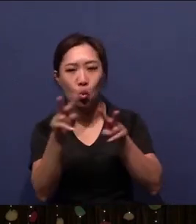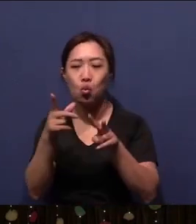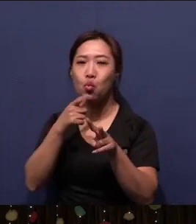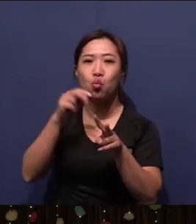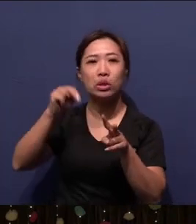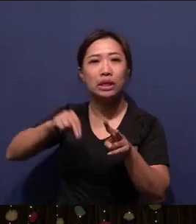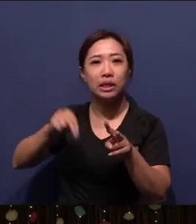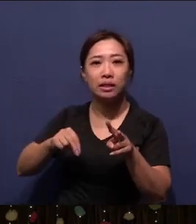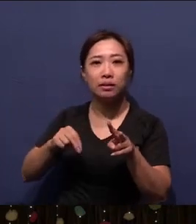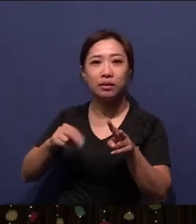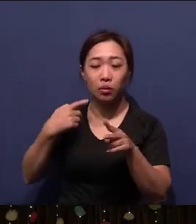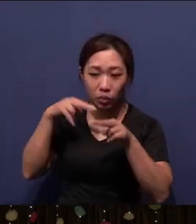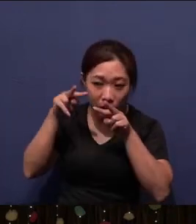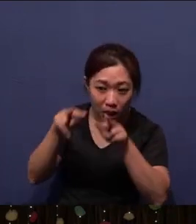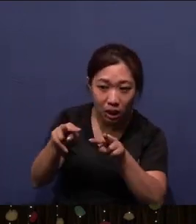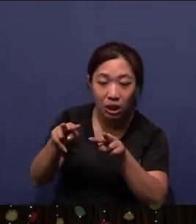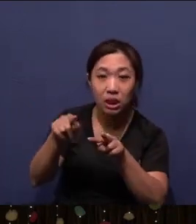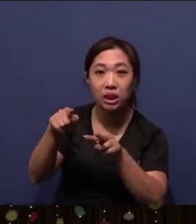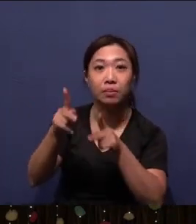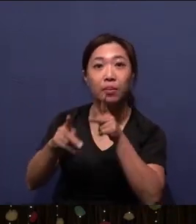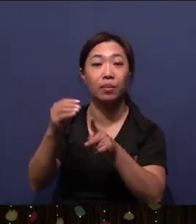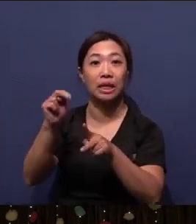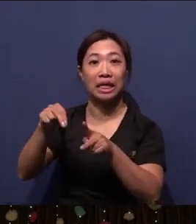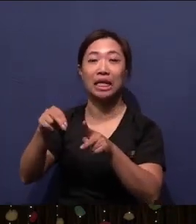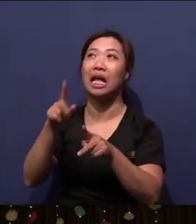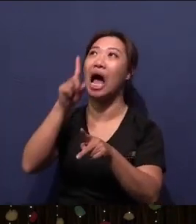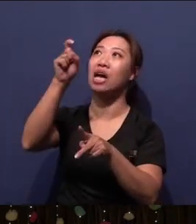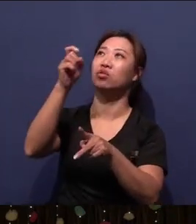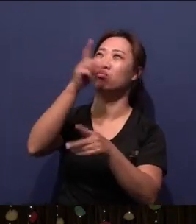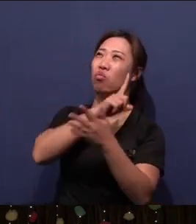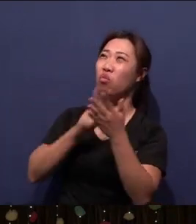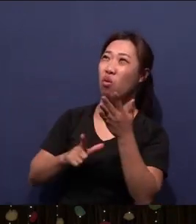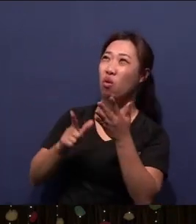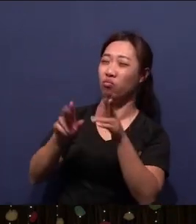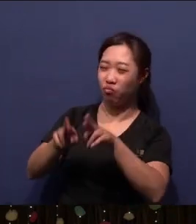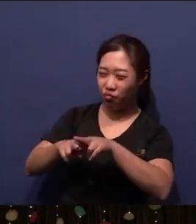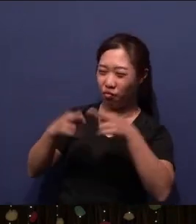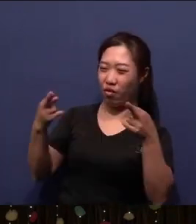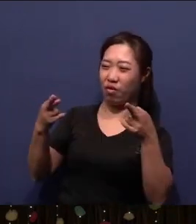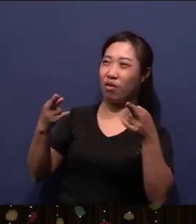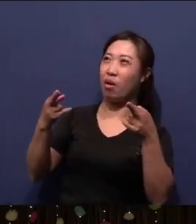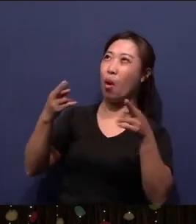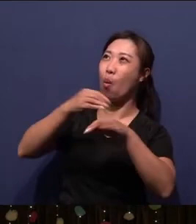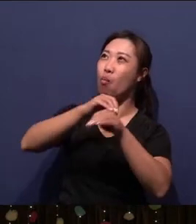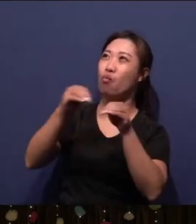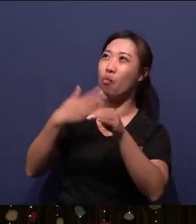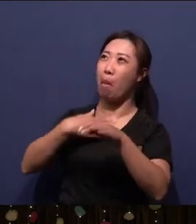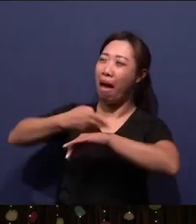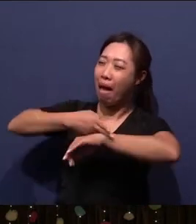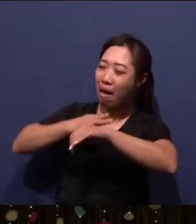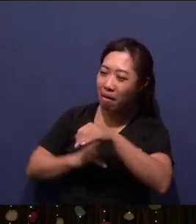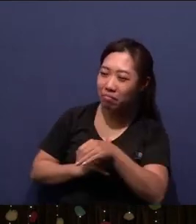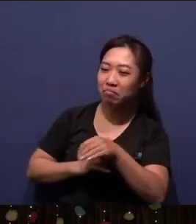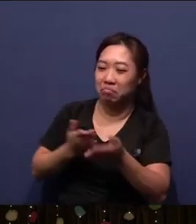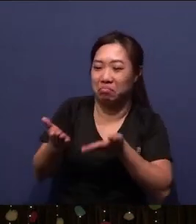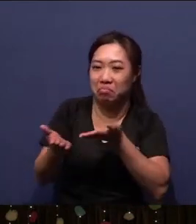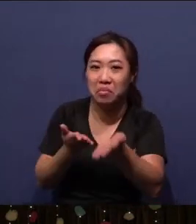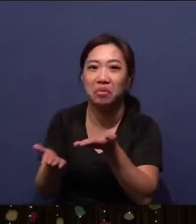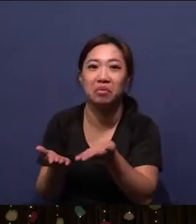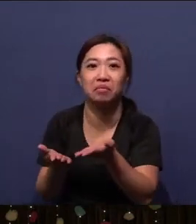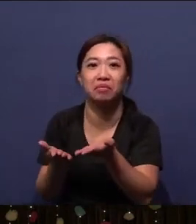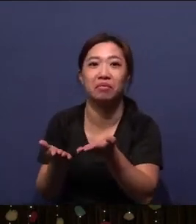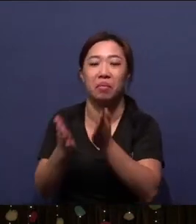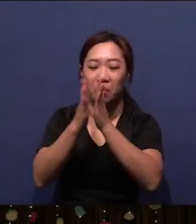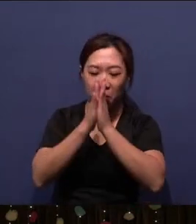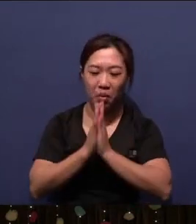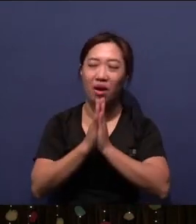as you see those in need, ask the Lord to reveal and to move your hands to serve.